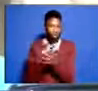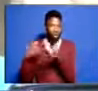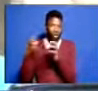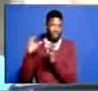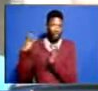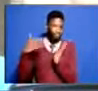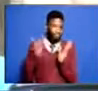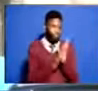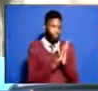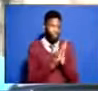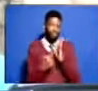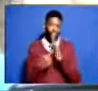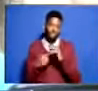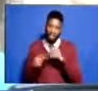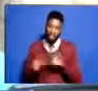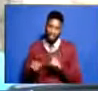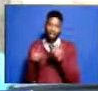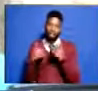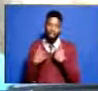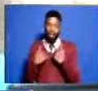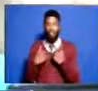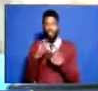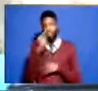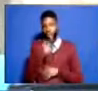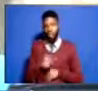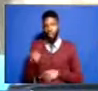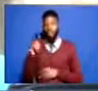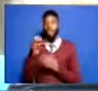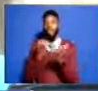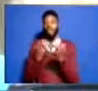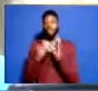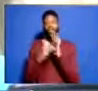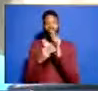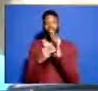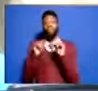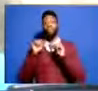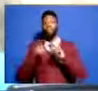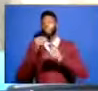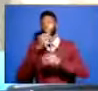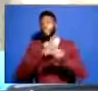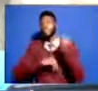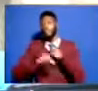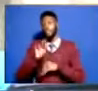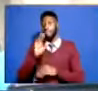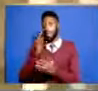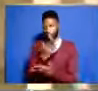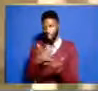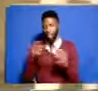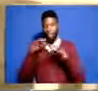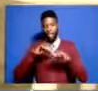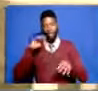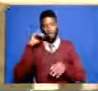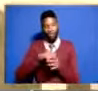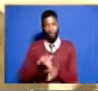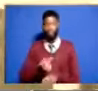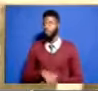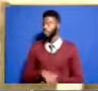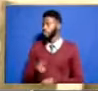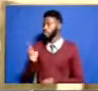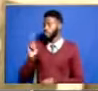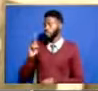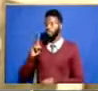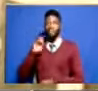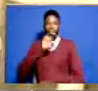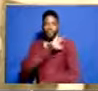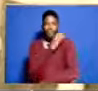to show that they have the correct business models to sell the products in the market. The Ministry of Energy plans